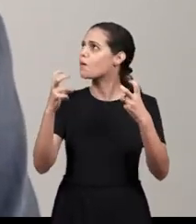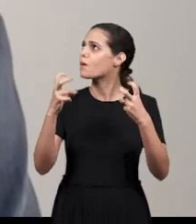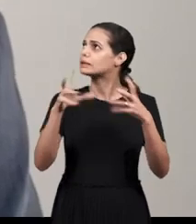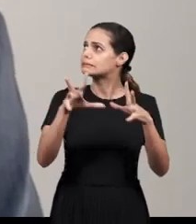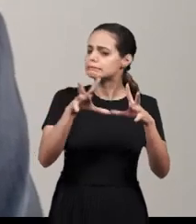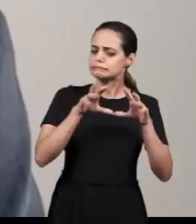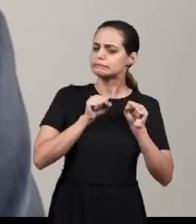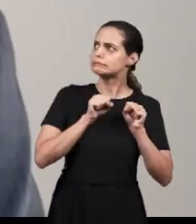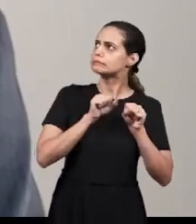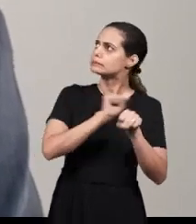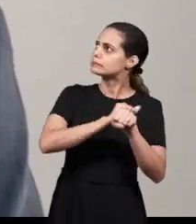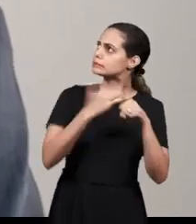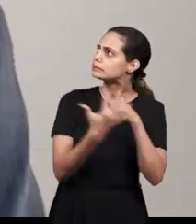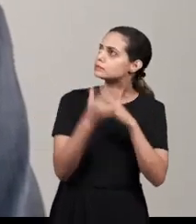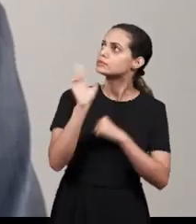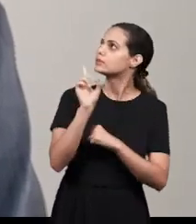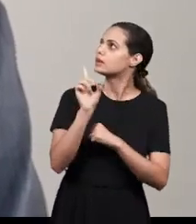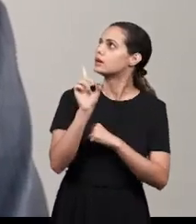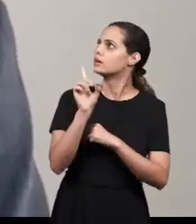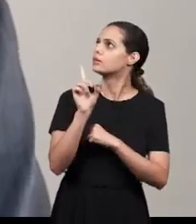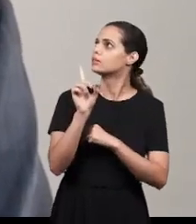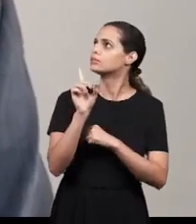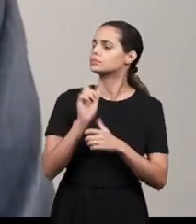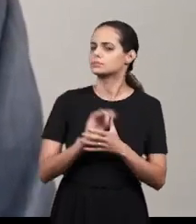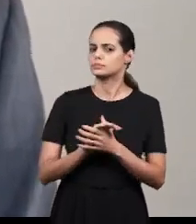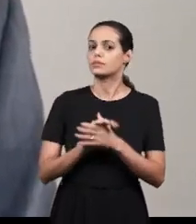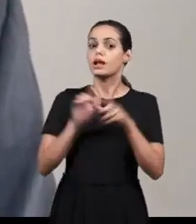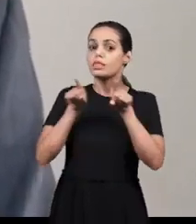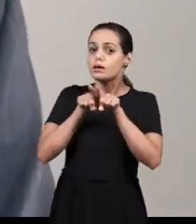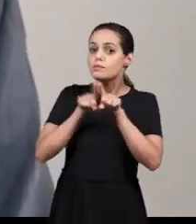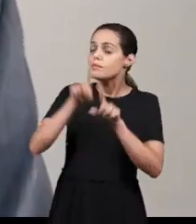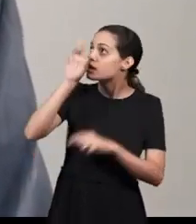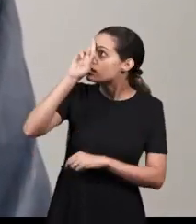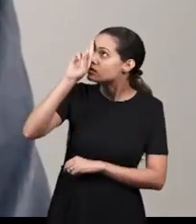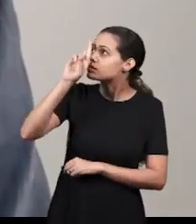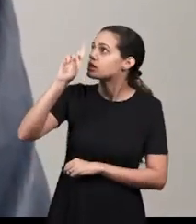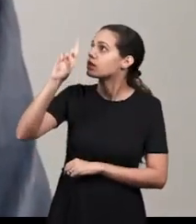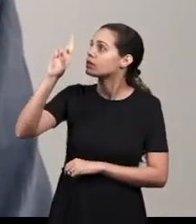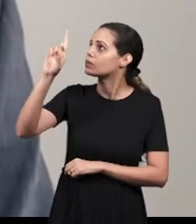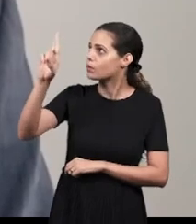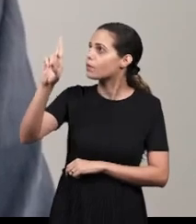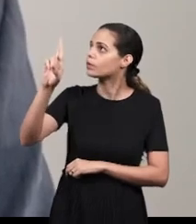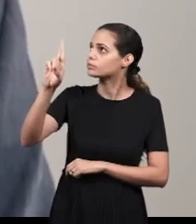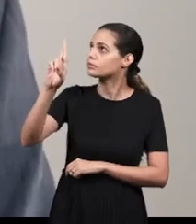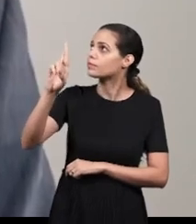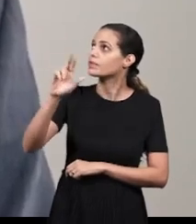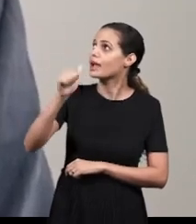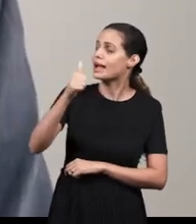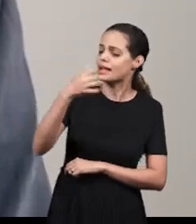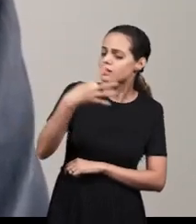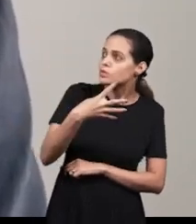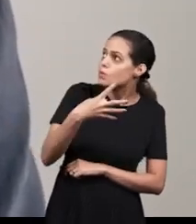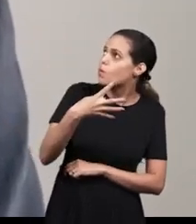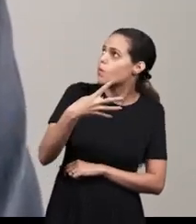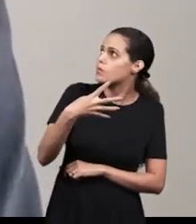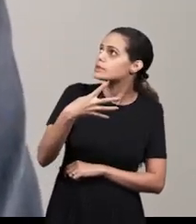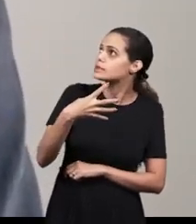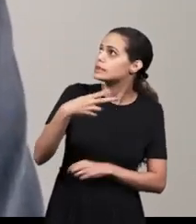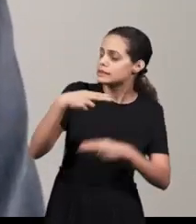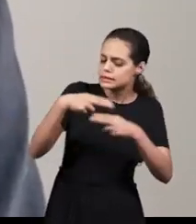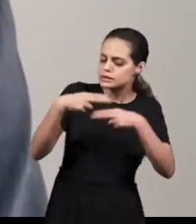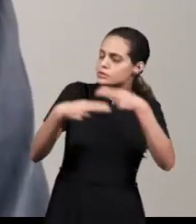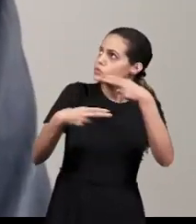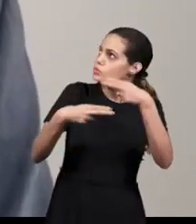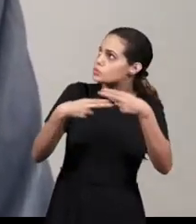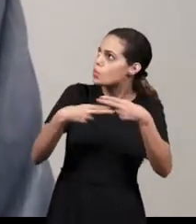also ask in favor of the great proclamation that will occur on the 14th of June, that you may save